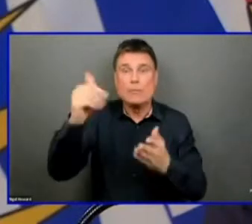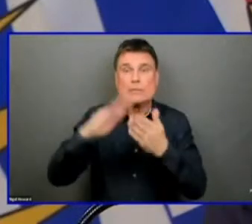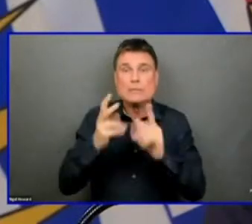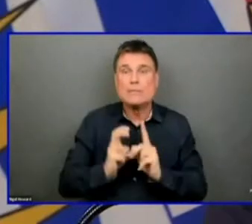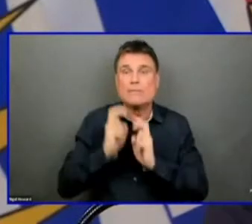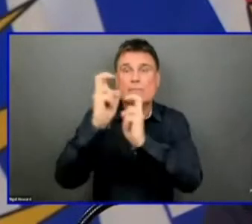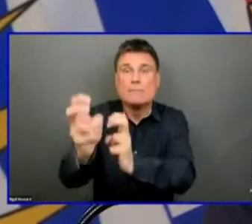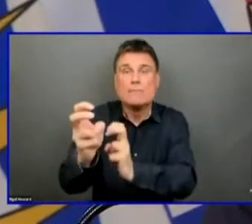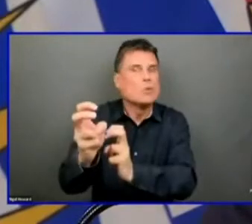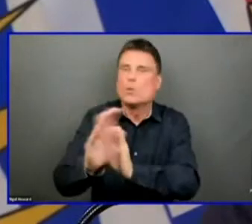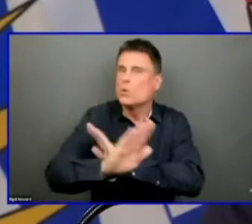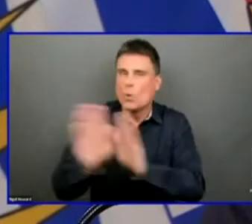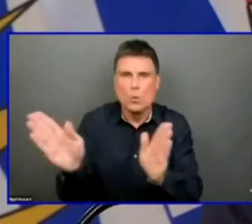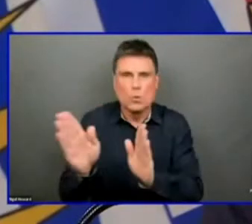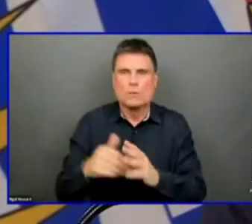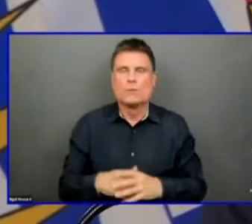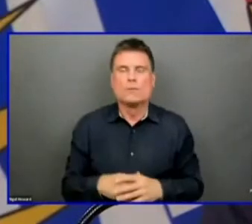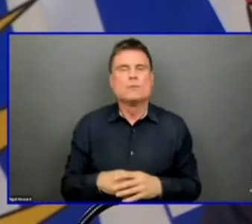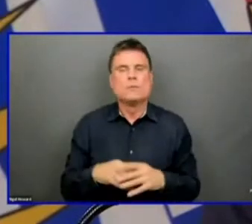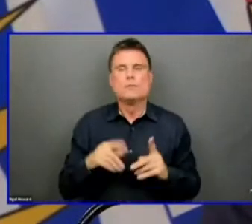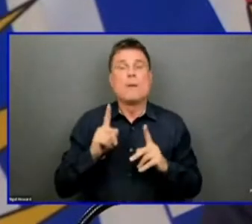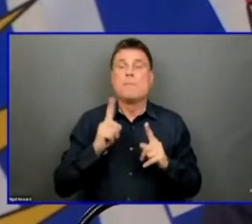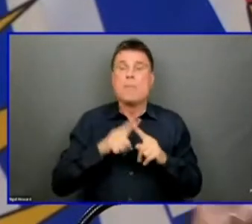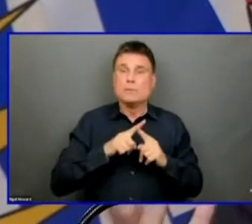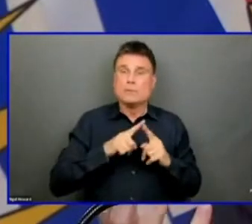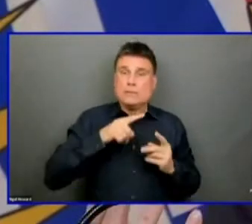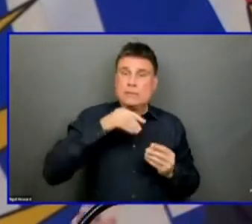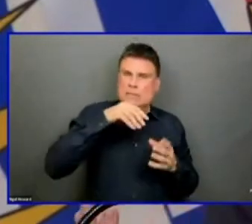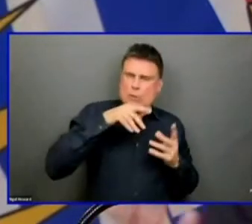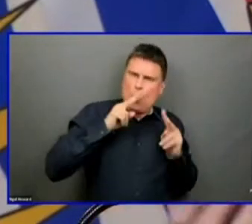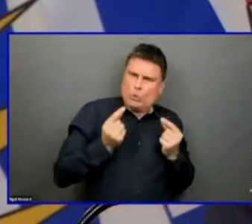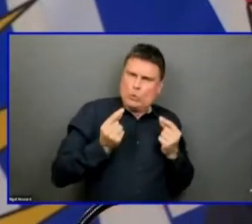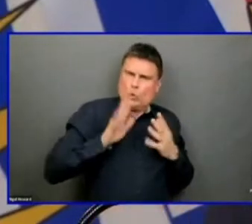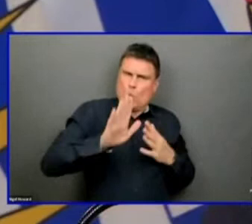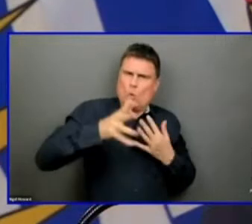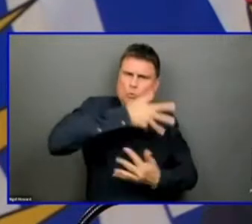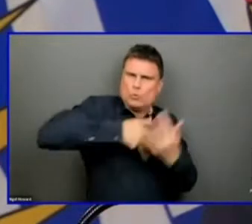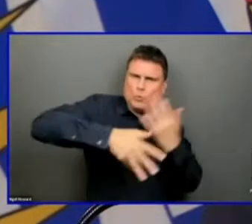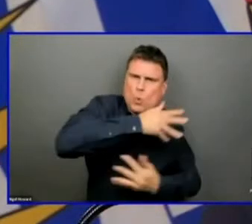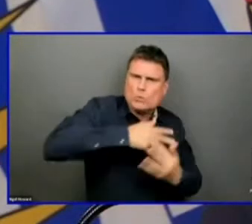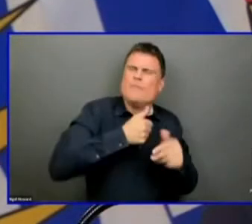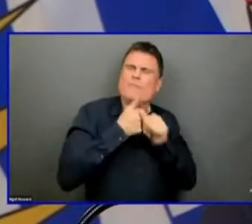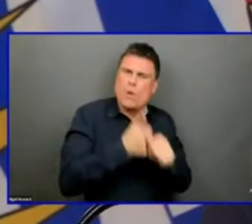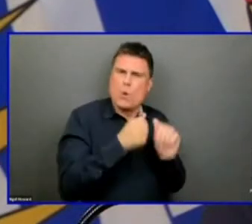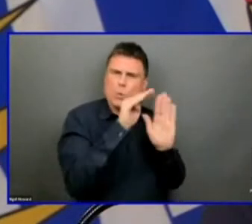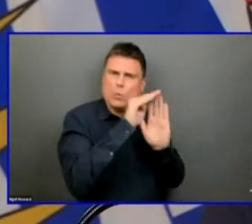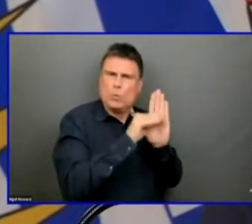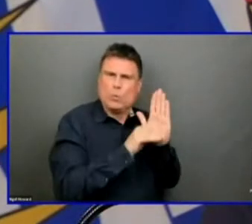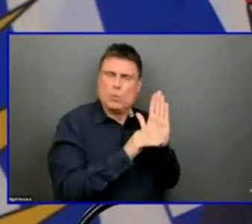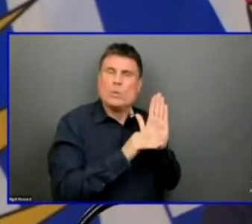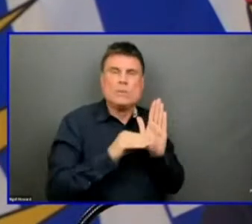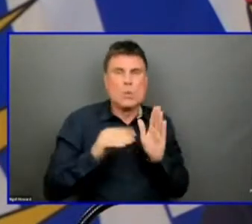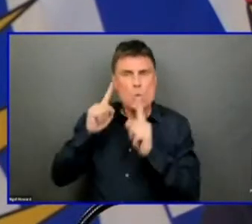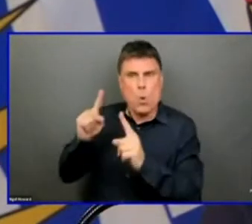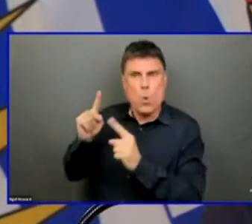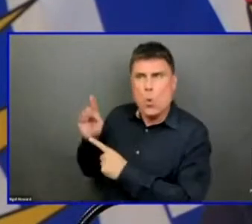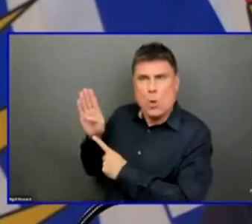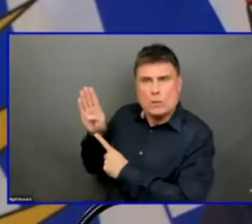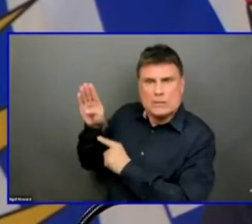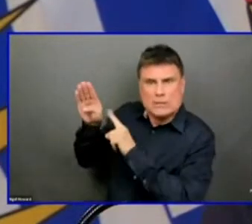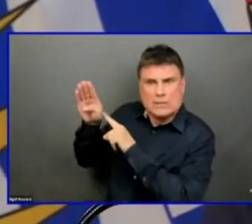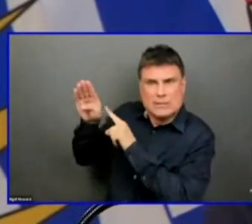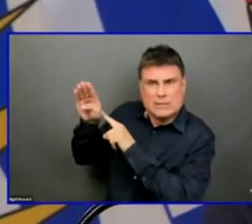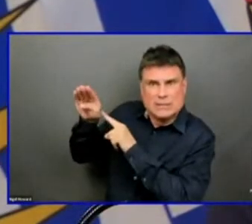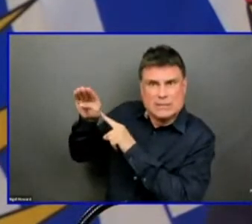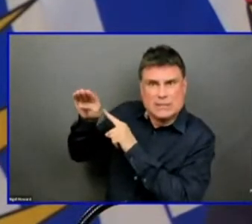effect, but we cannot let up right now. And we're saying the same things as the modelers are saying, that we need all of